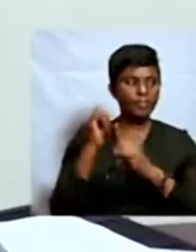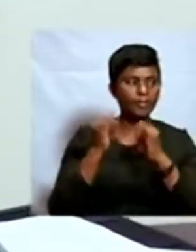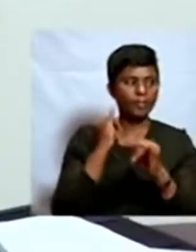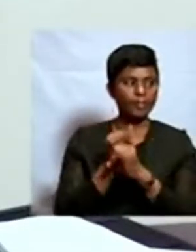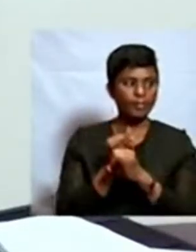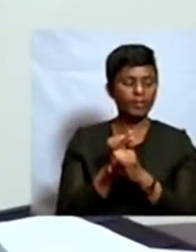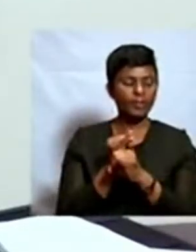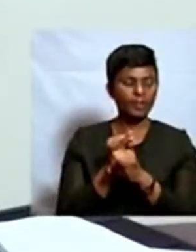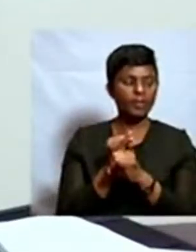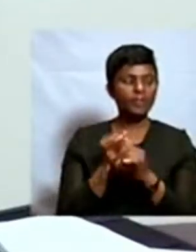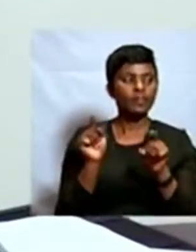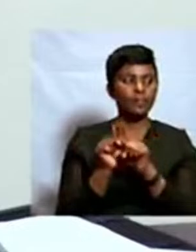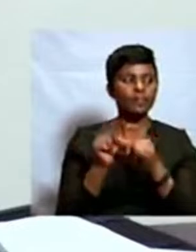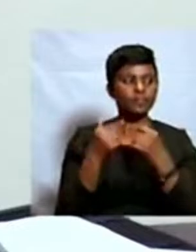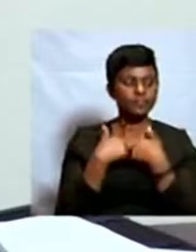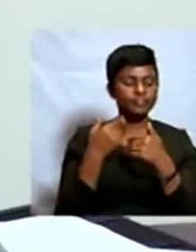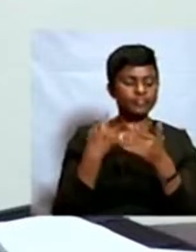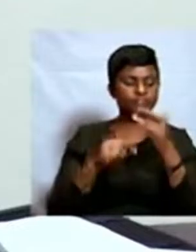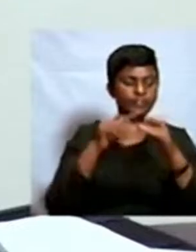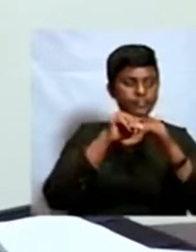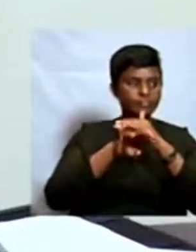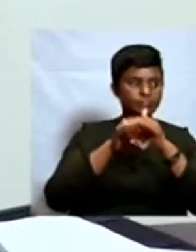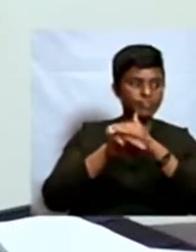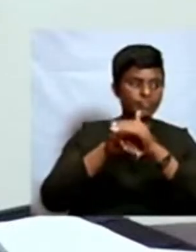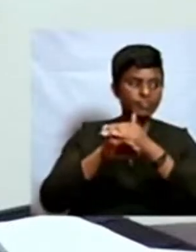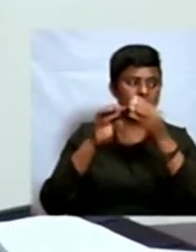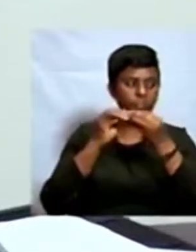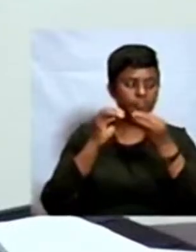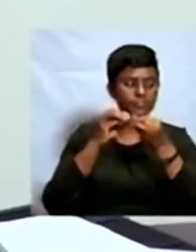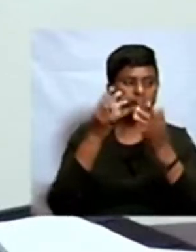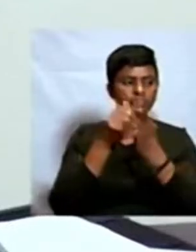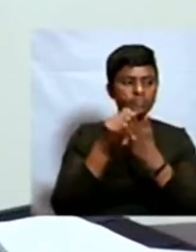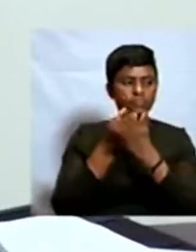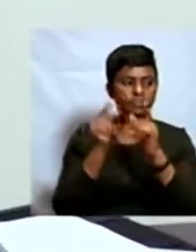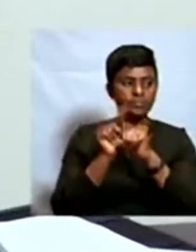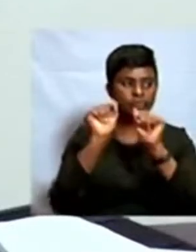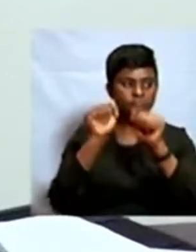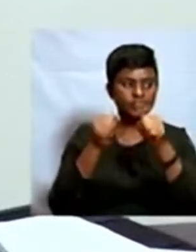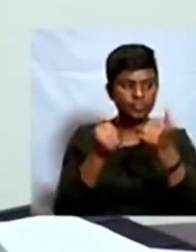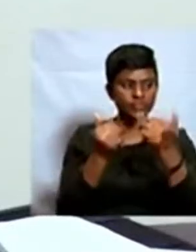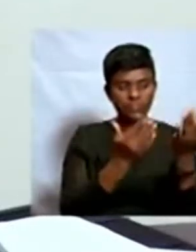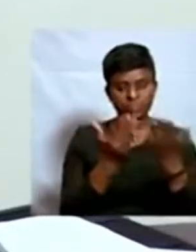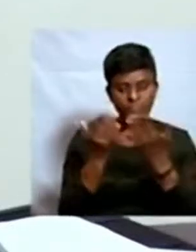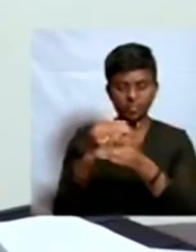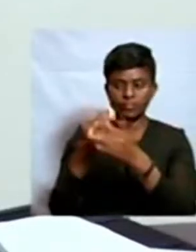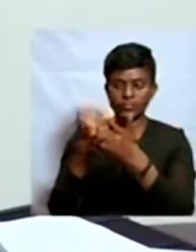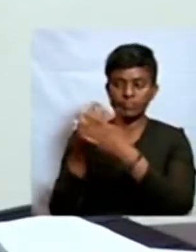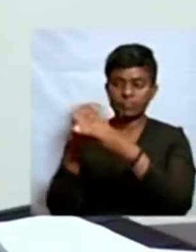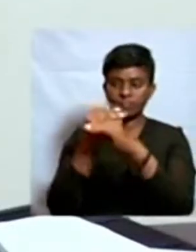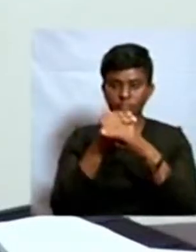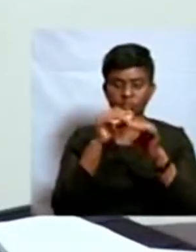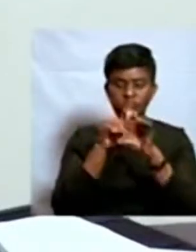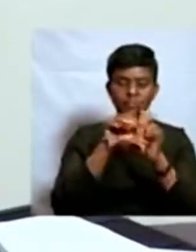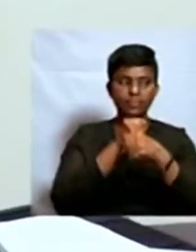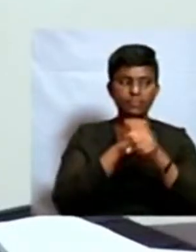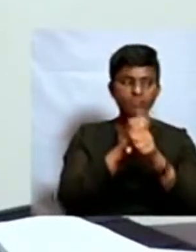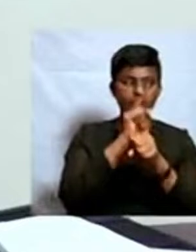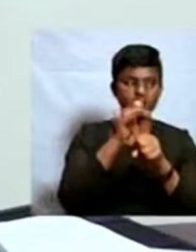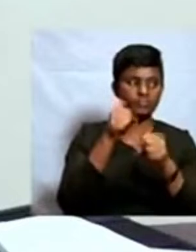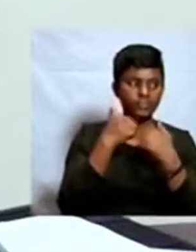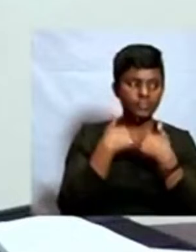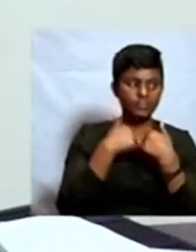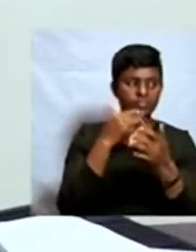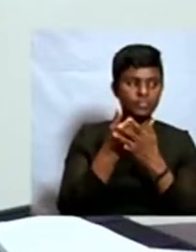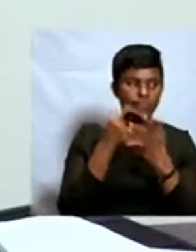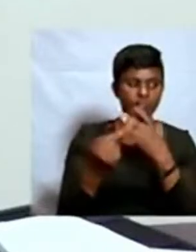internationally, there has to be access to finance to be able to bring those standards and to ensure that the